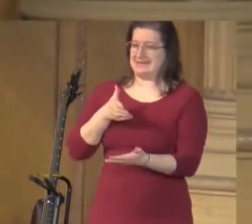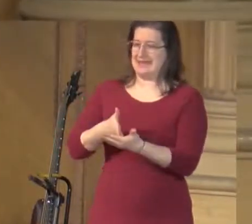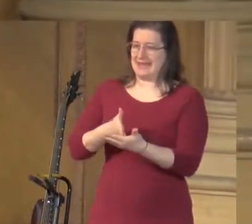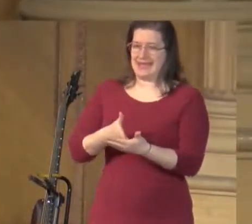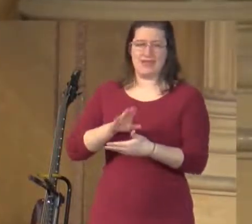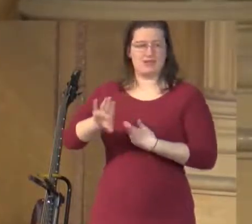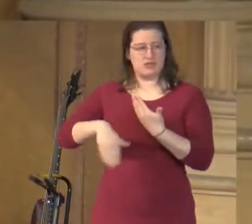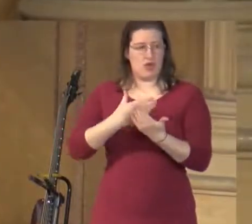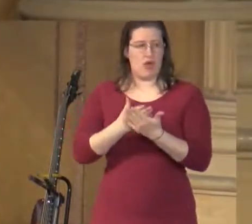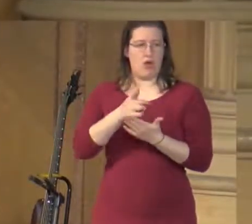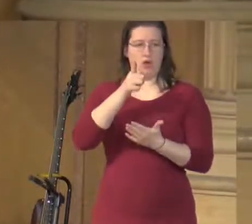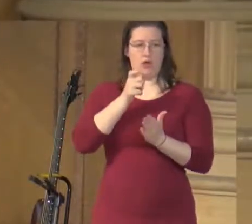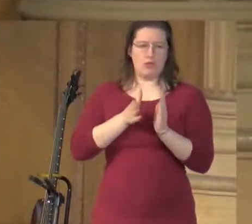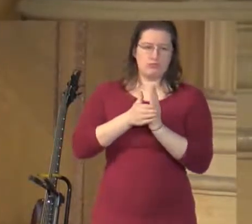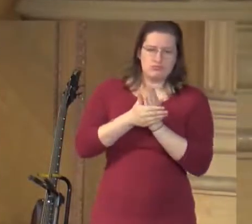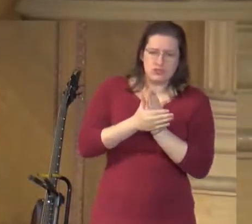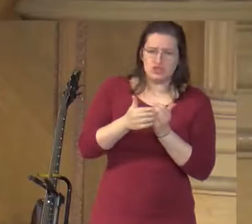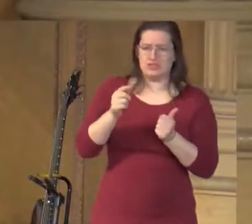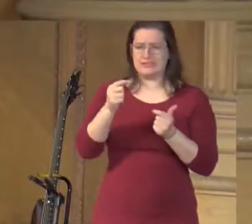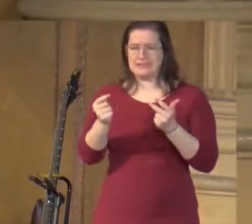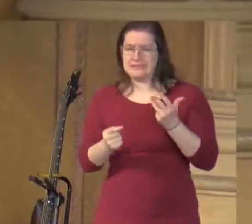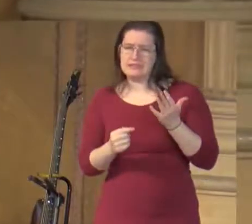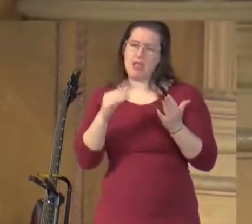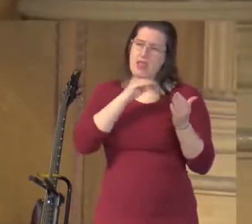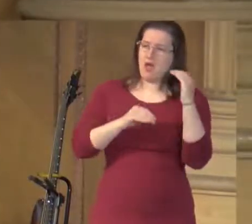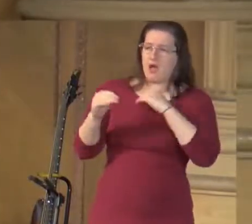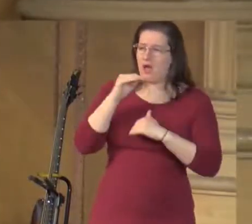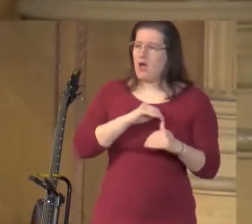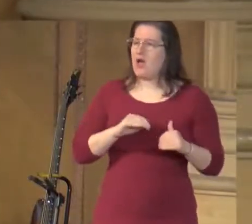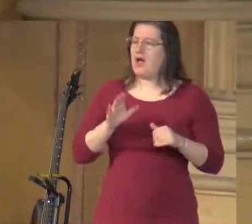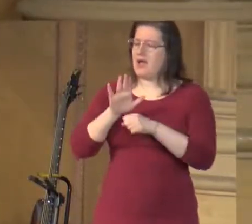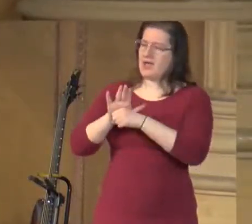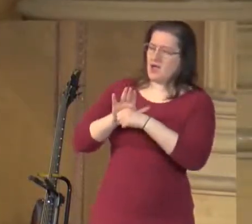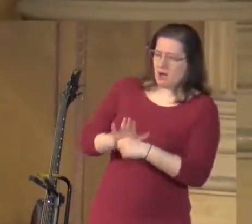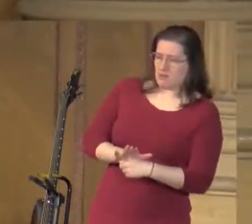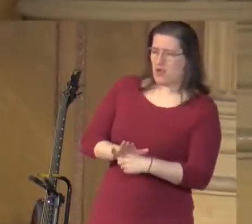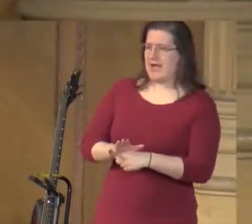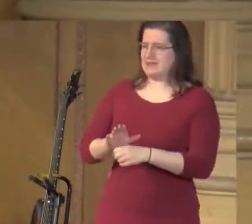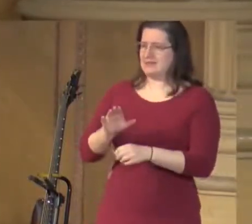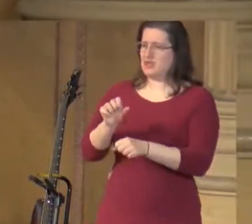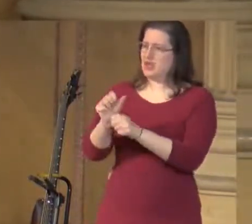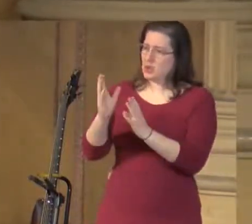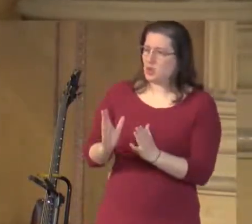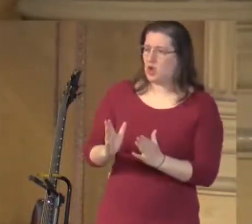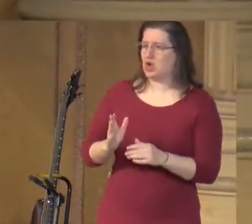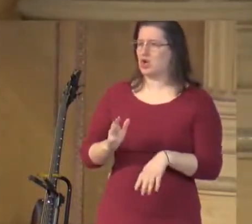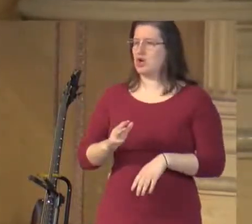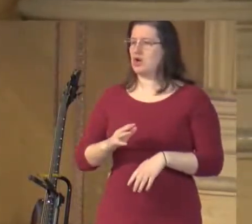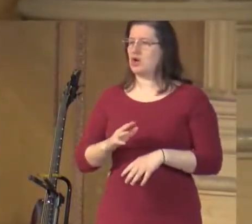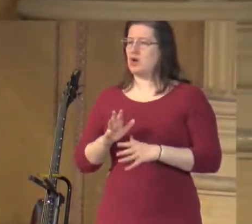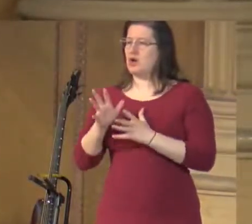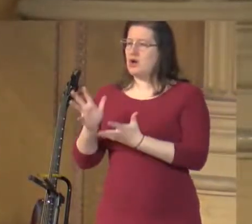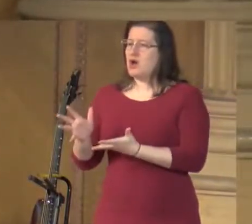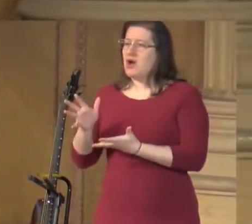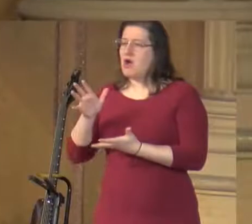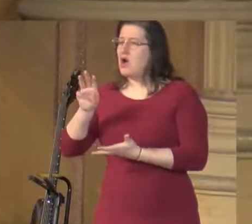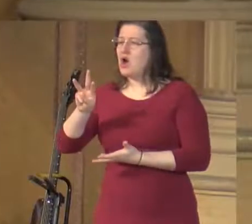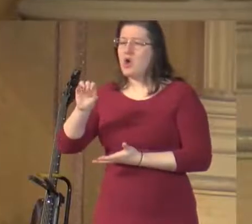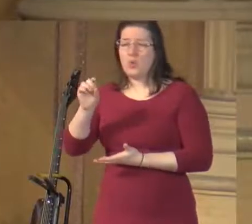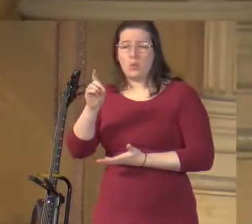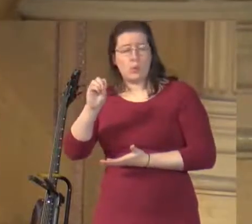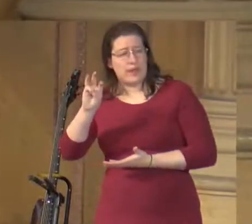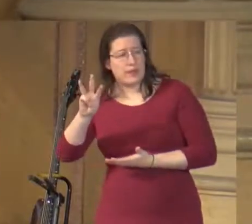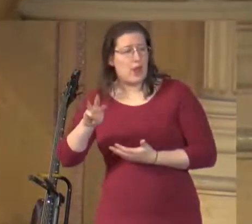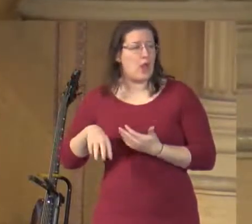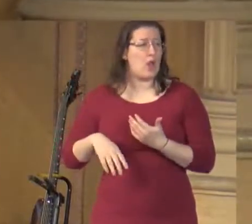against those who swear falsely against those who oppress the hired worker and his wages the widow and the fatherless against those